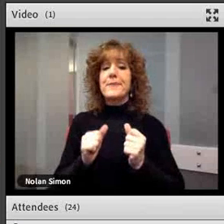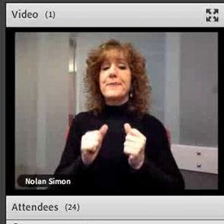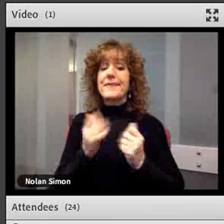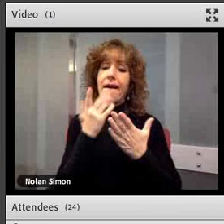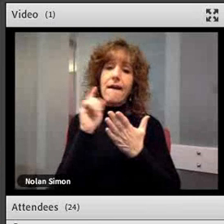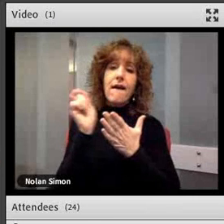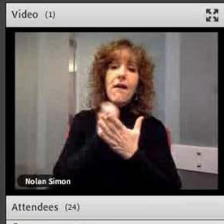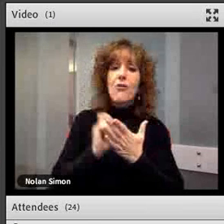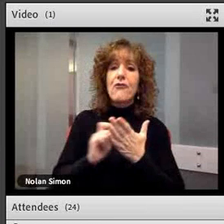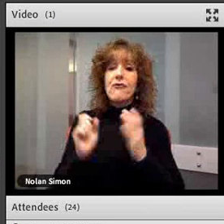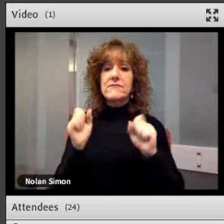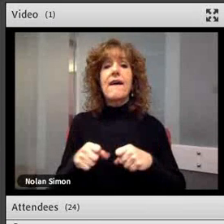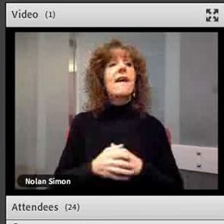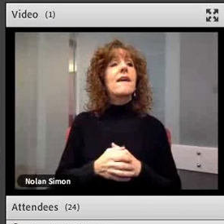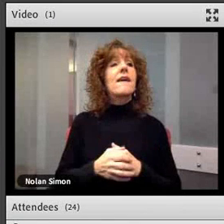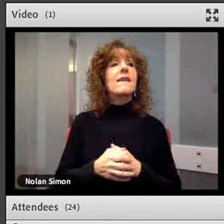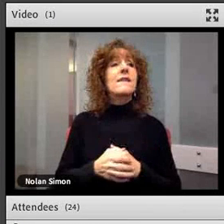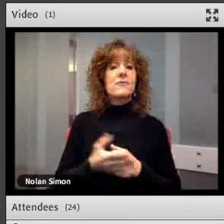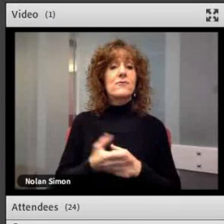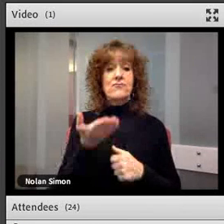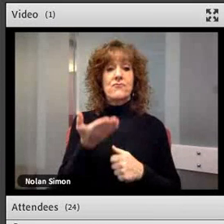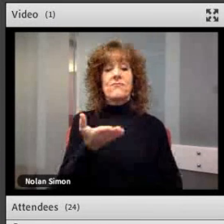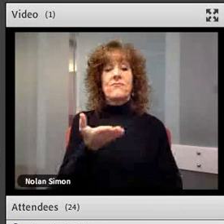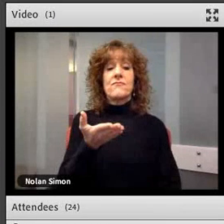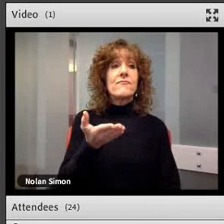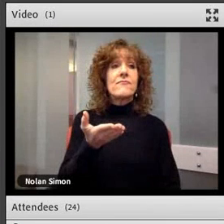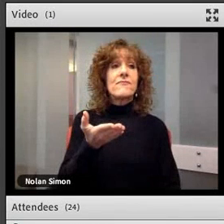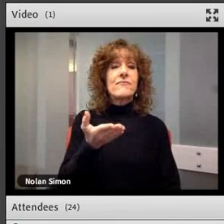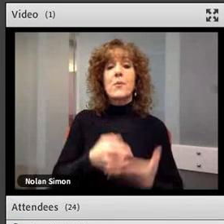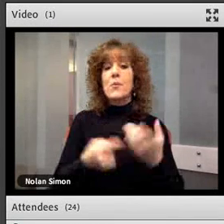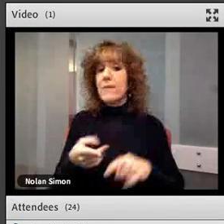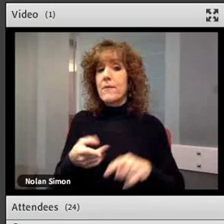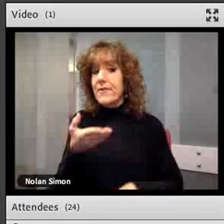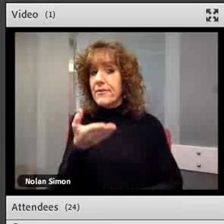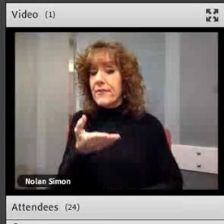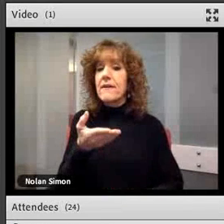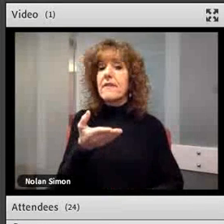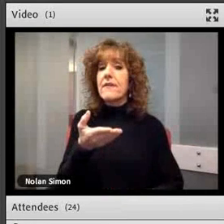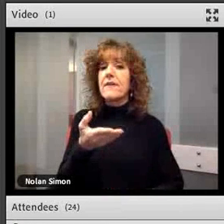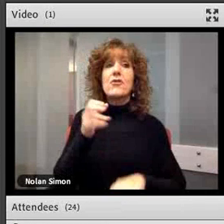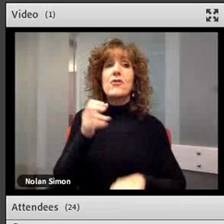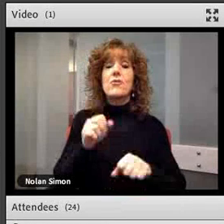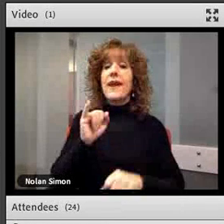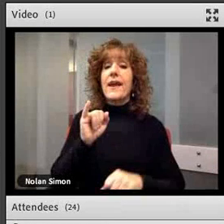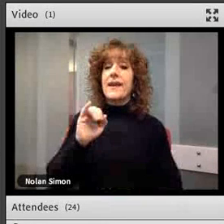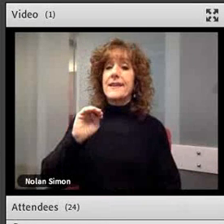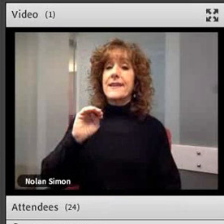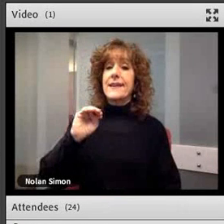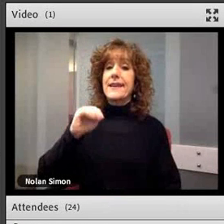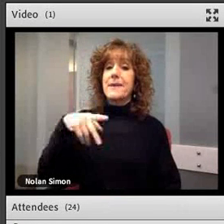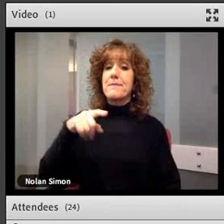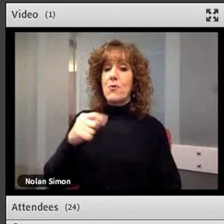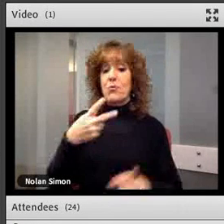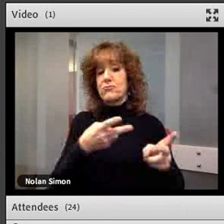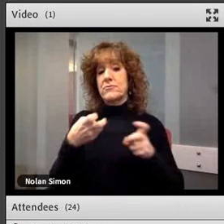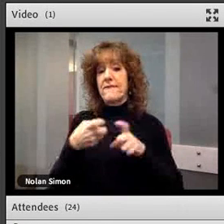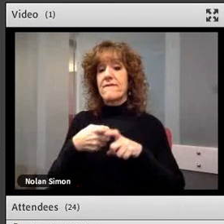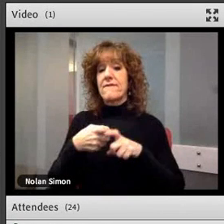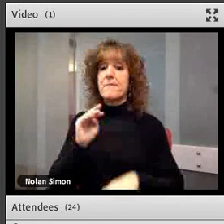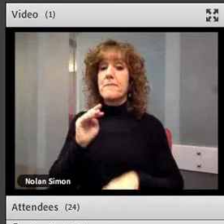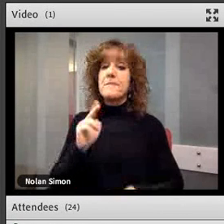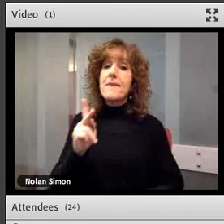them. And so here, what happens here is you can import things from your bank. You